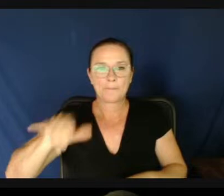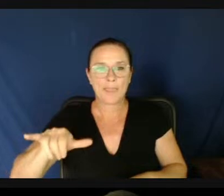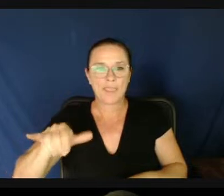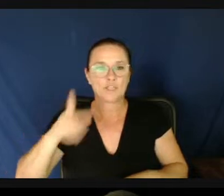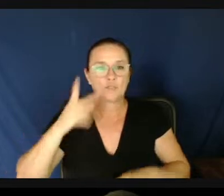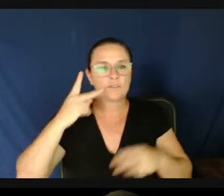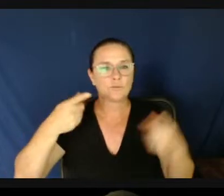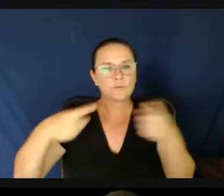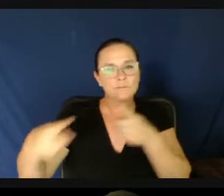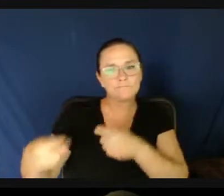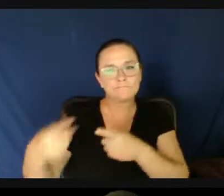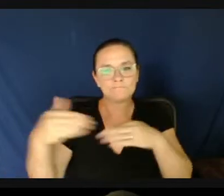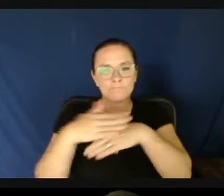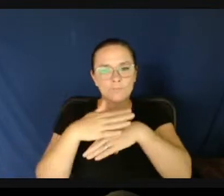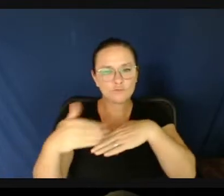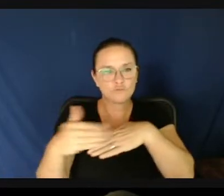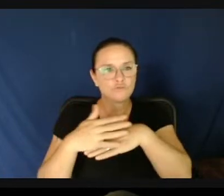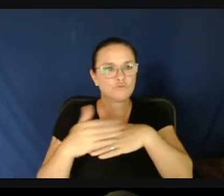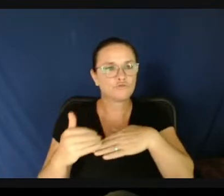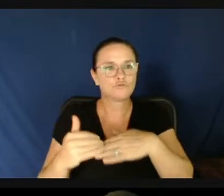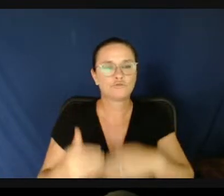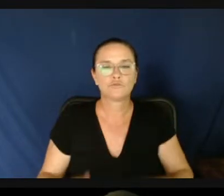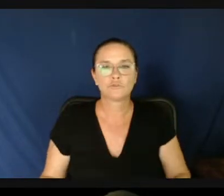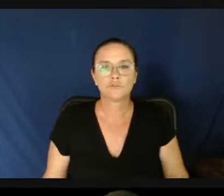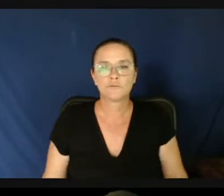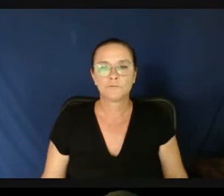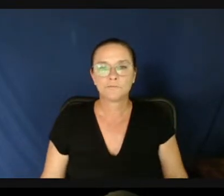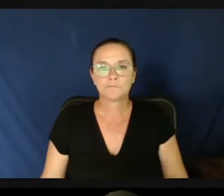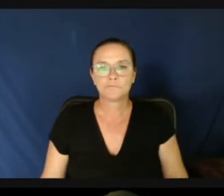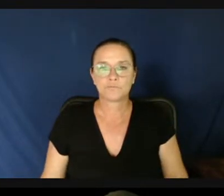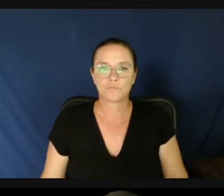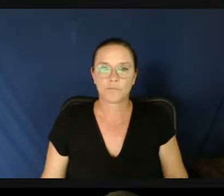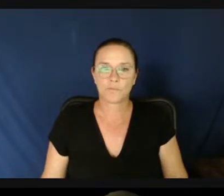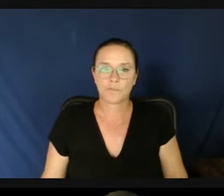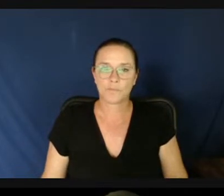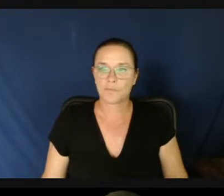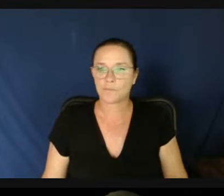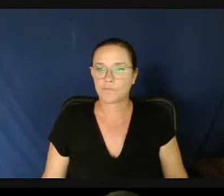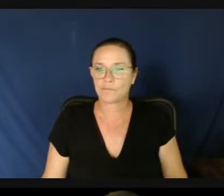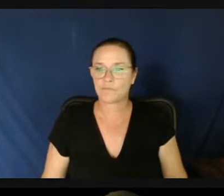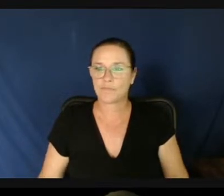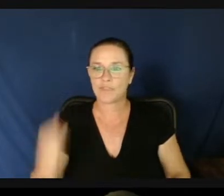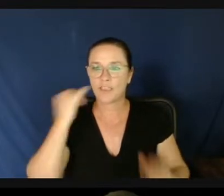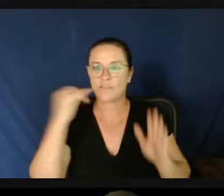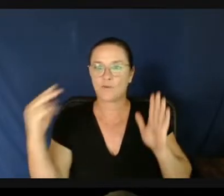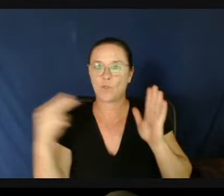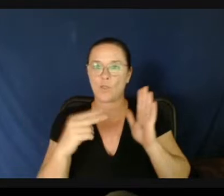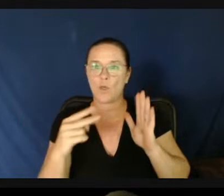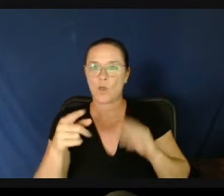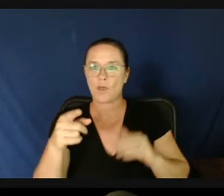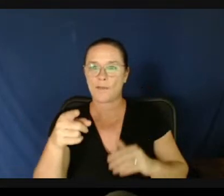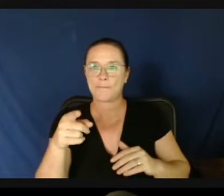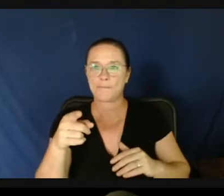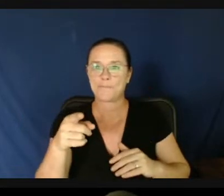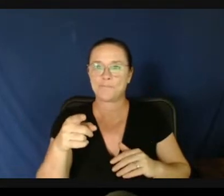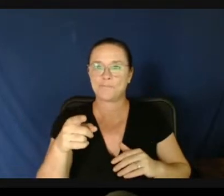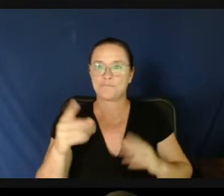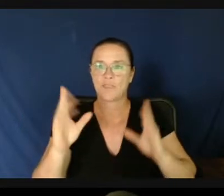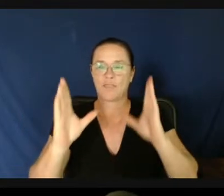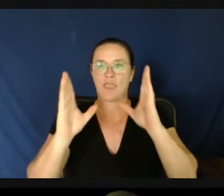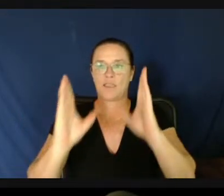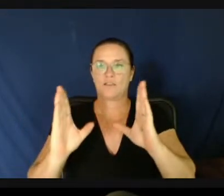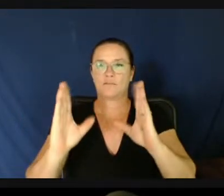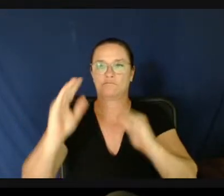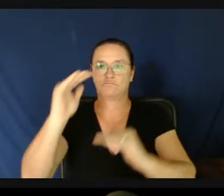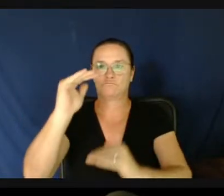beach. So they produced, if you look closely, it's actually this little square